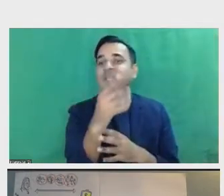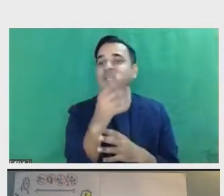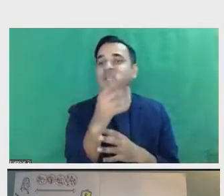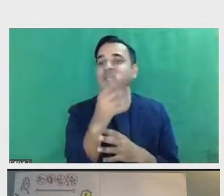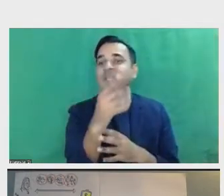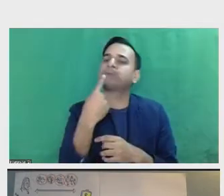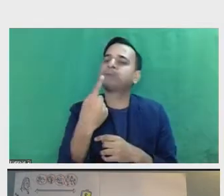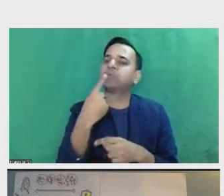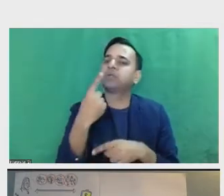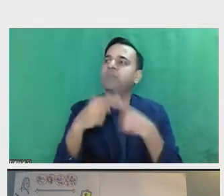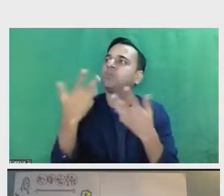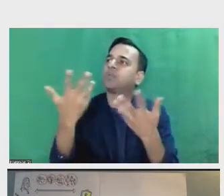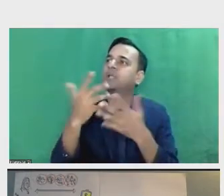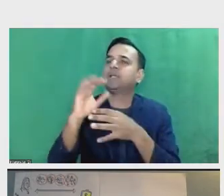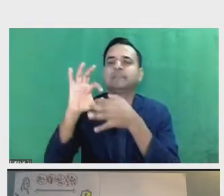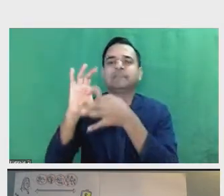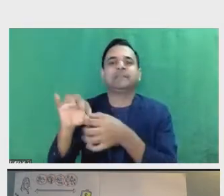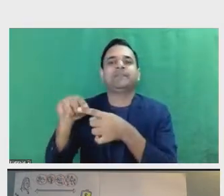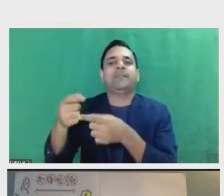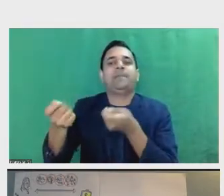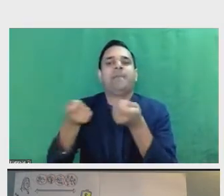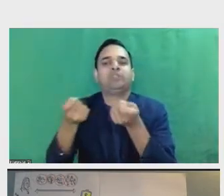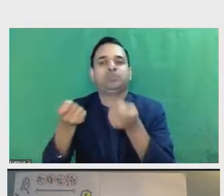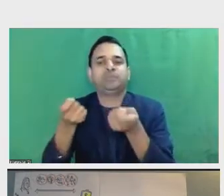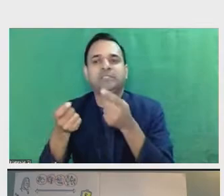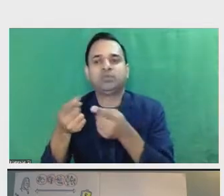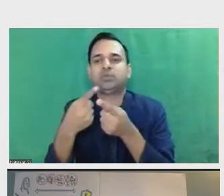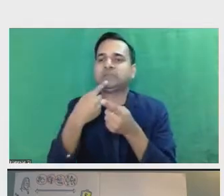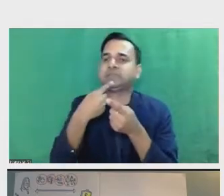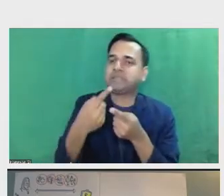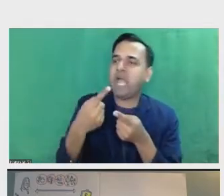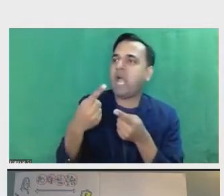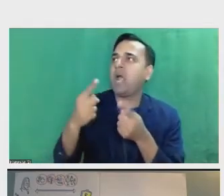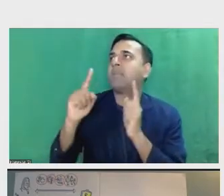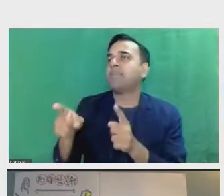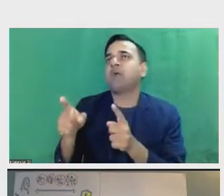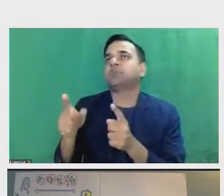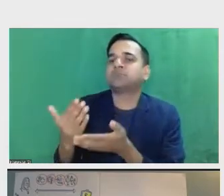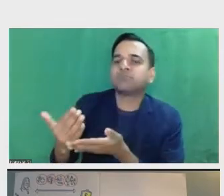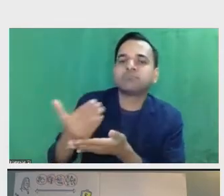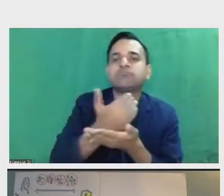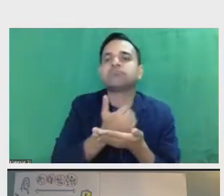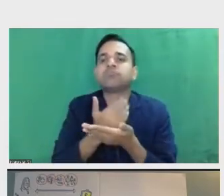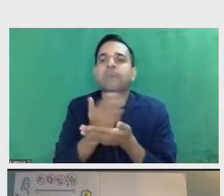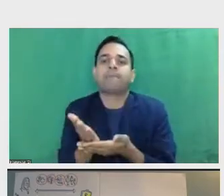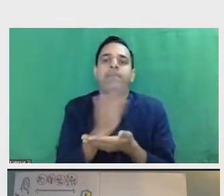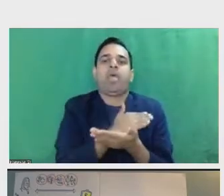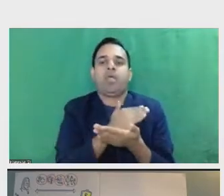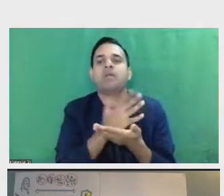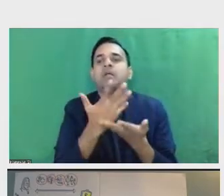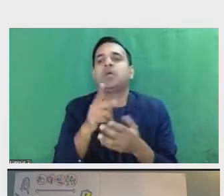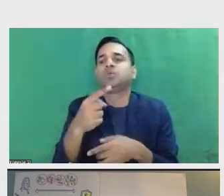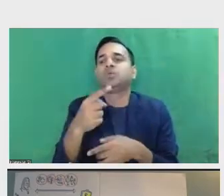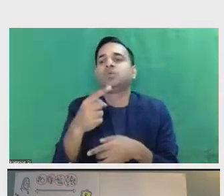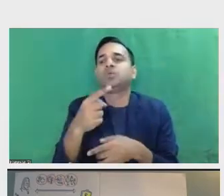anything within the rest of the 20 targets that talks about gender. So I think to be really gender responsive, we really